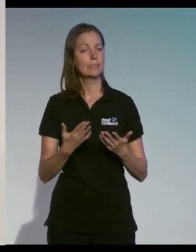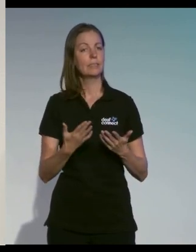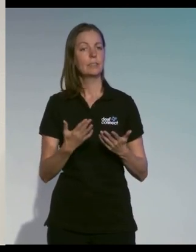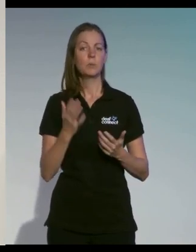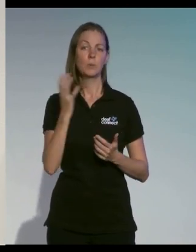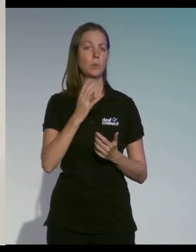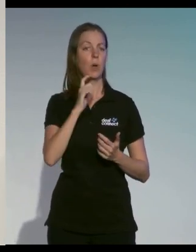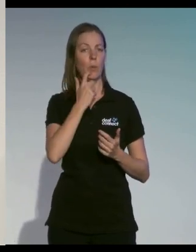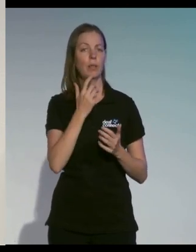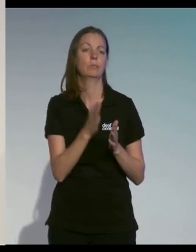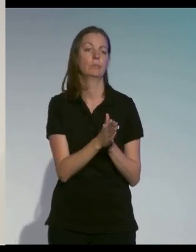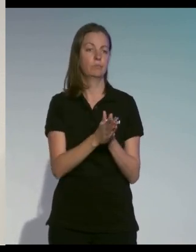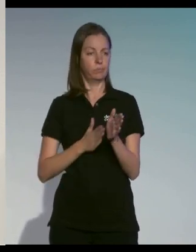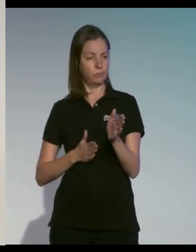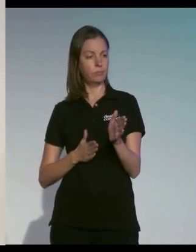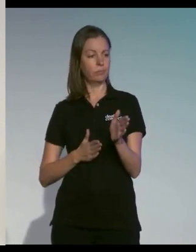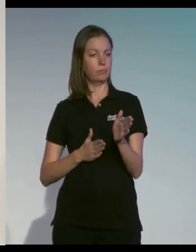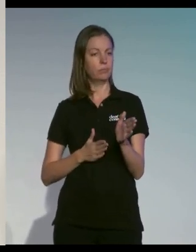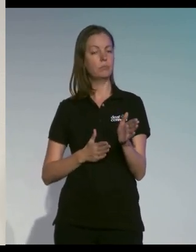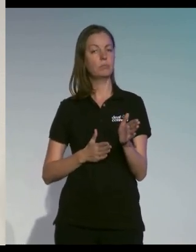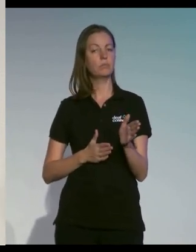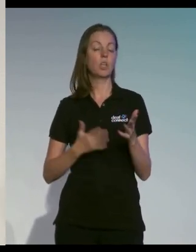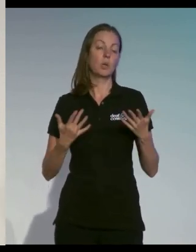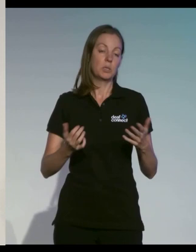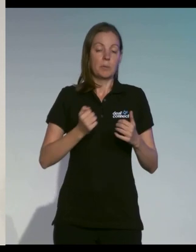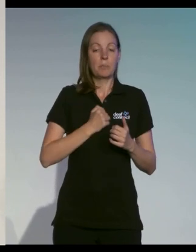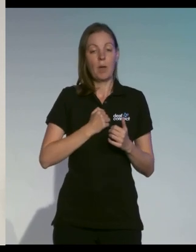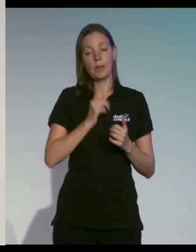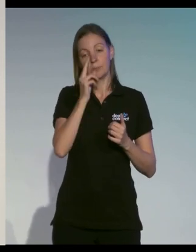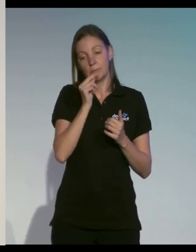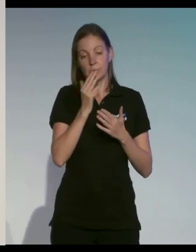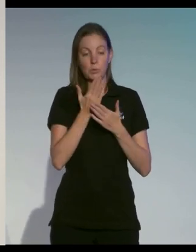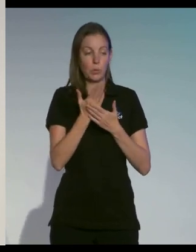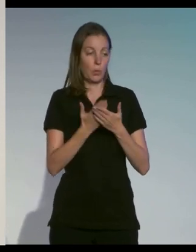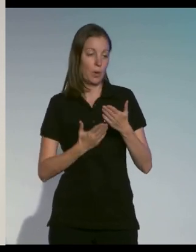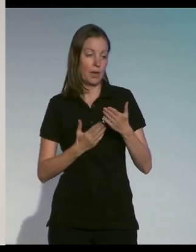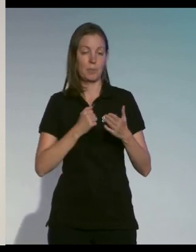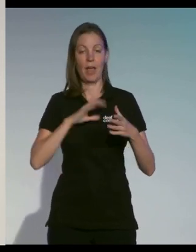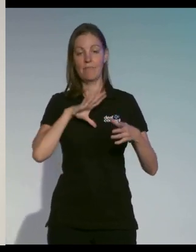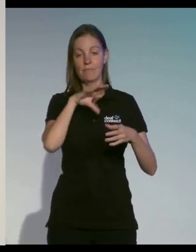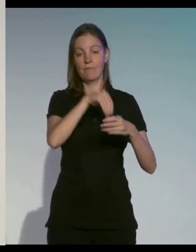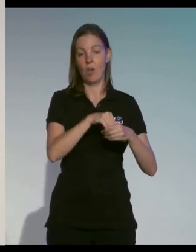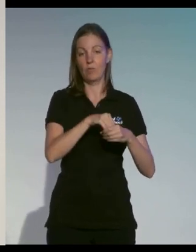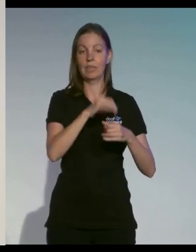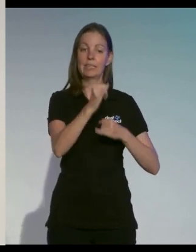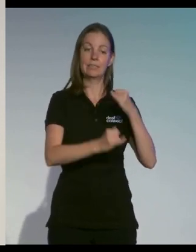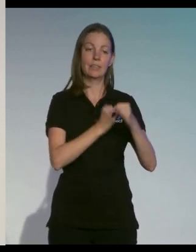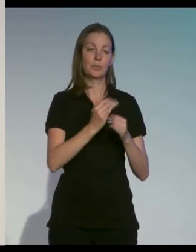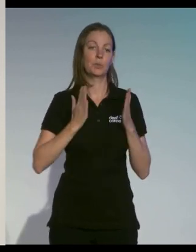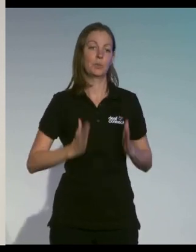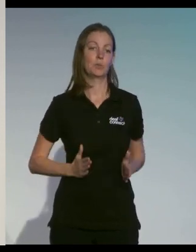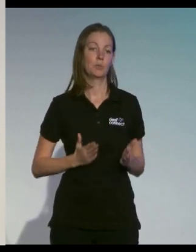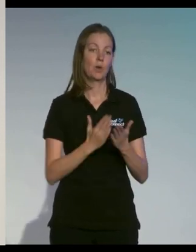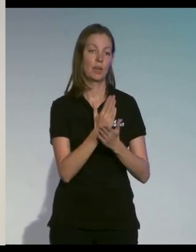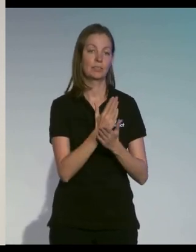the cause back. So this is my little story of involvement in international human rights, and